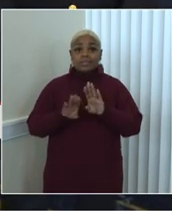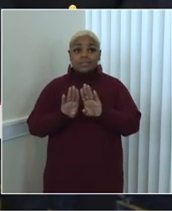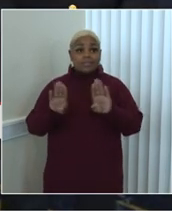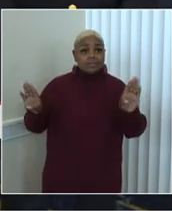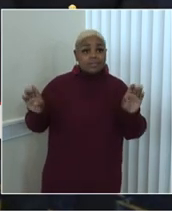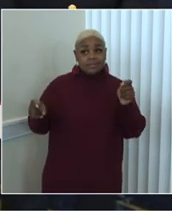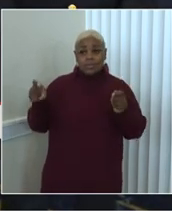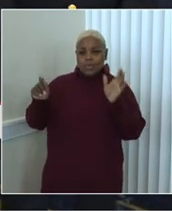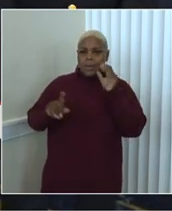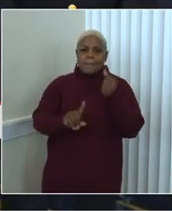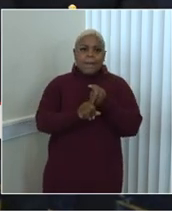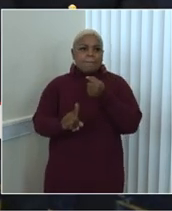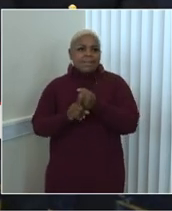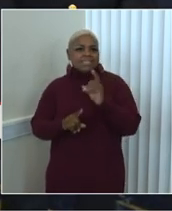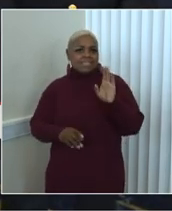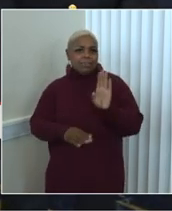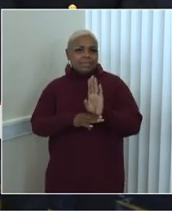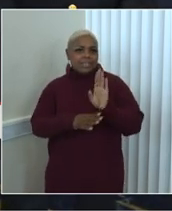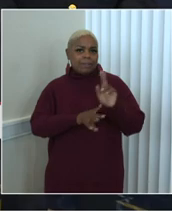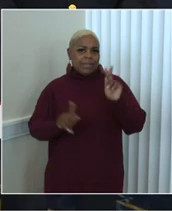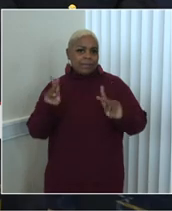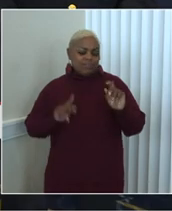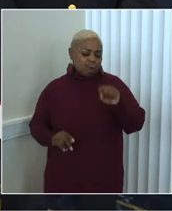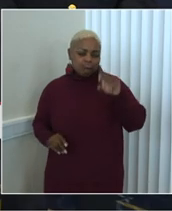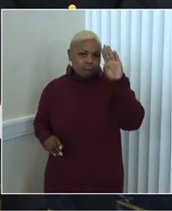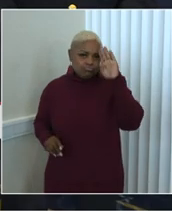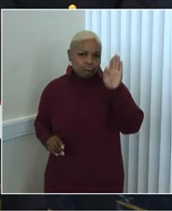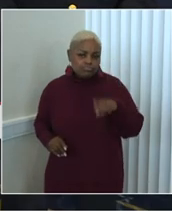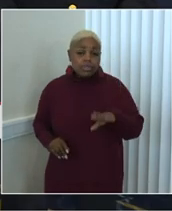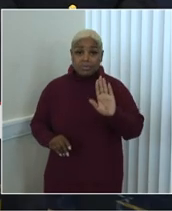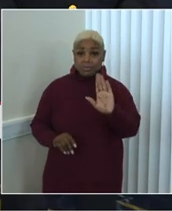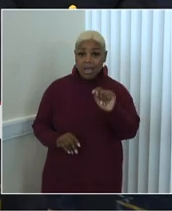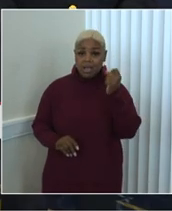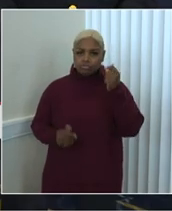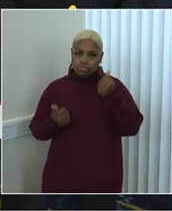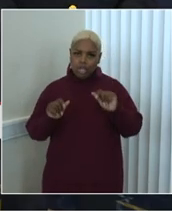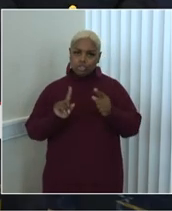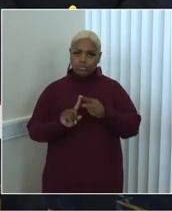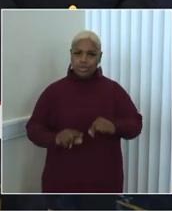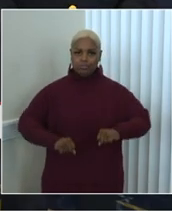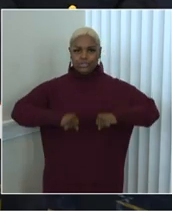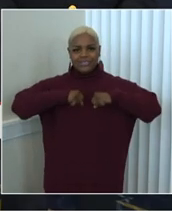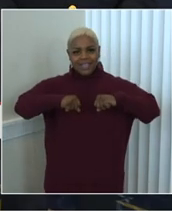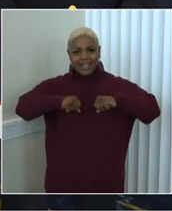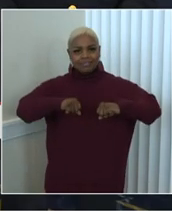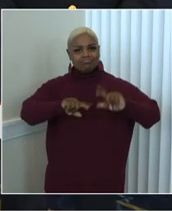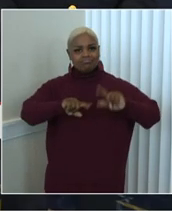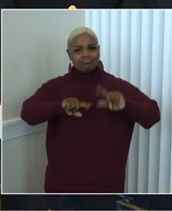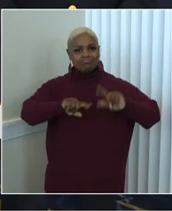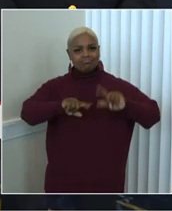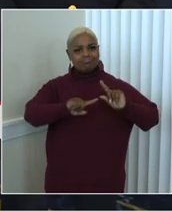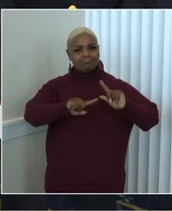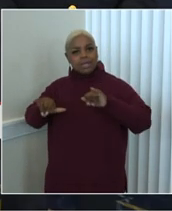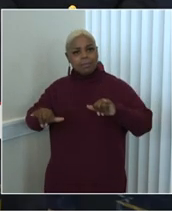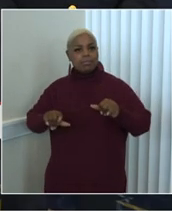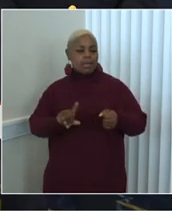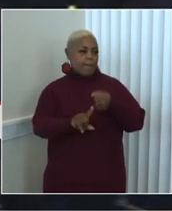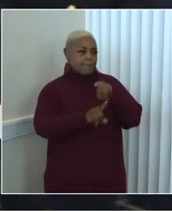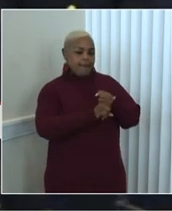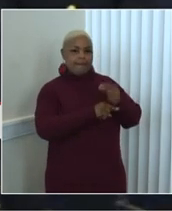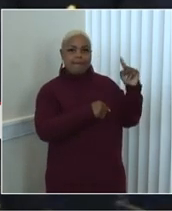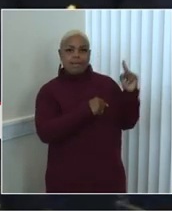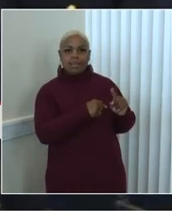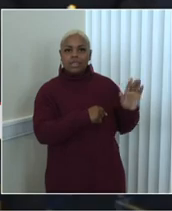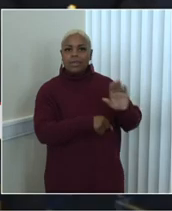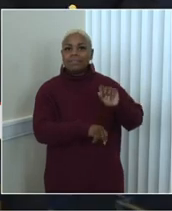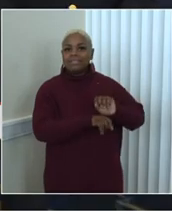environment possible while reducing the impact on residents and businesses. A helpline has been established to answer questions from those living